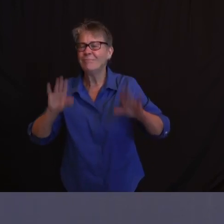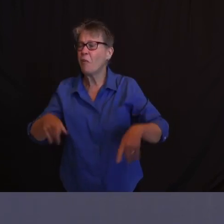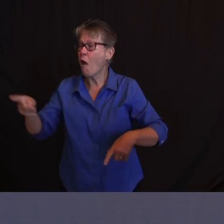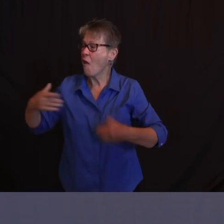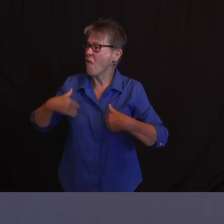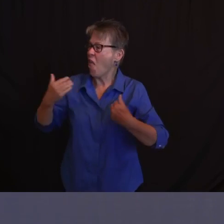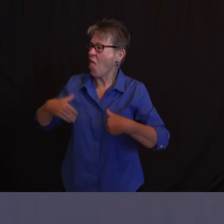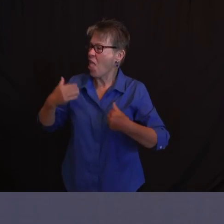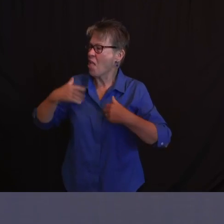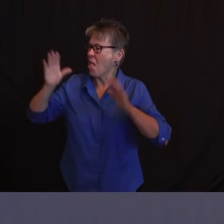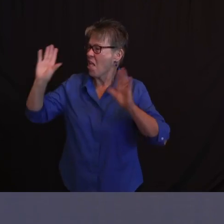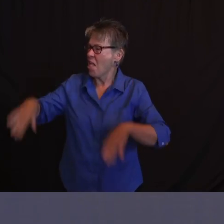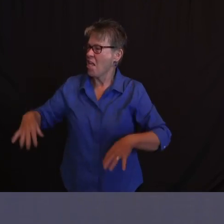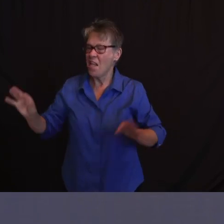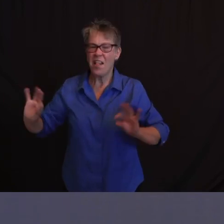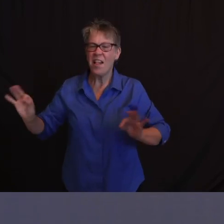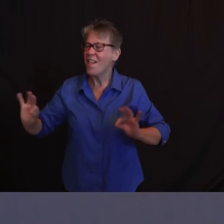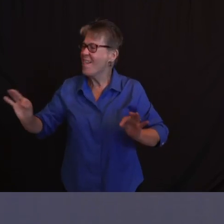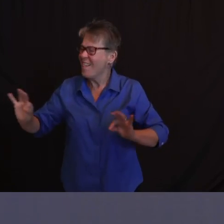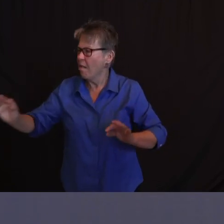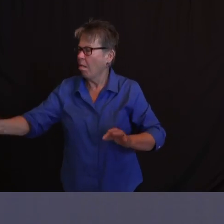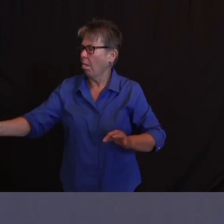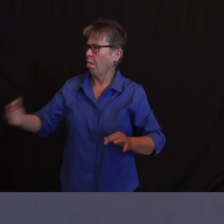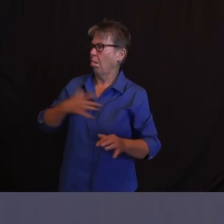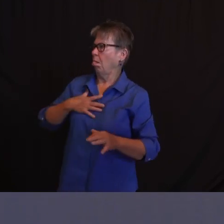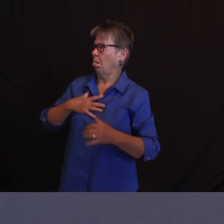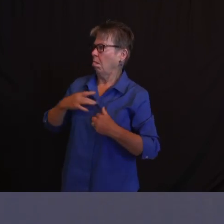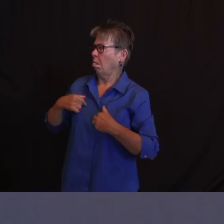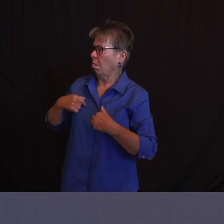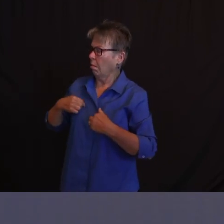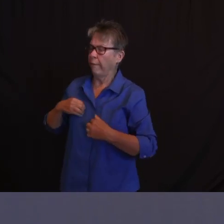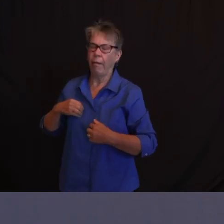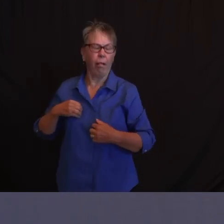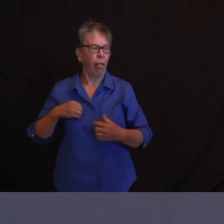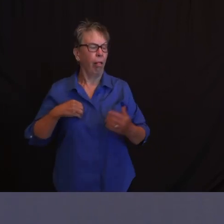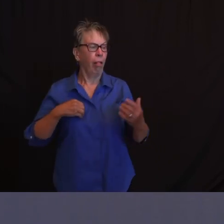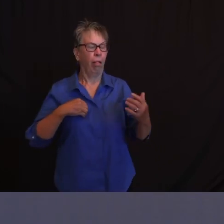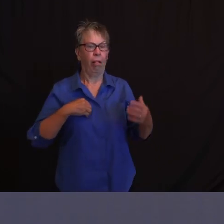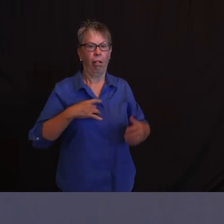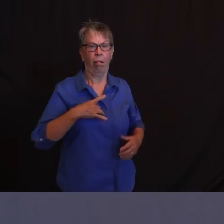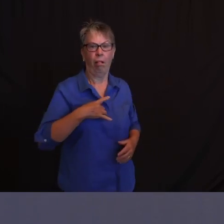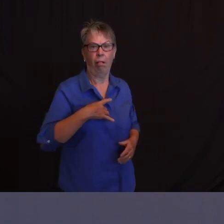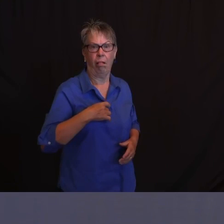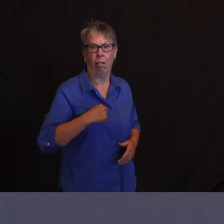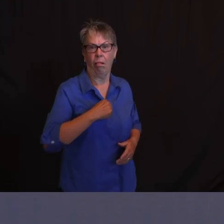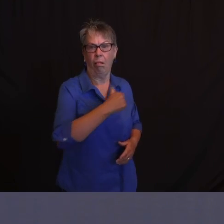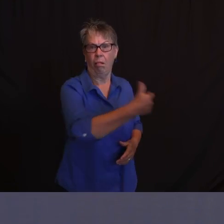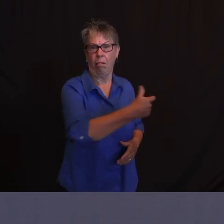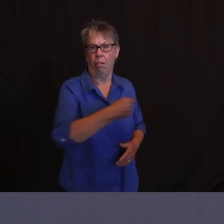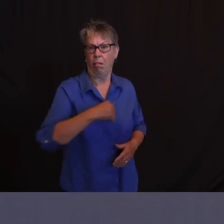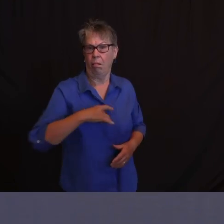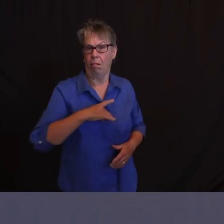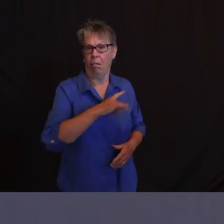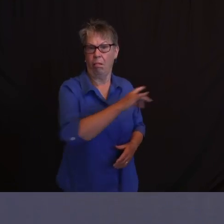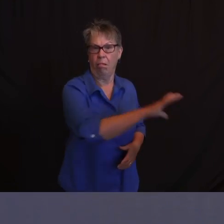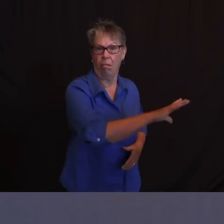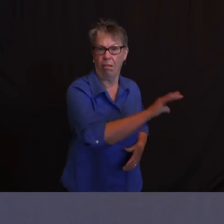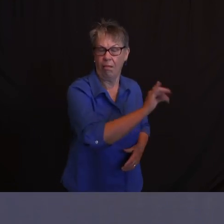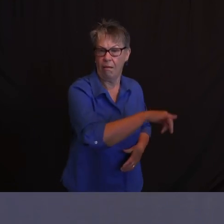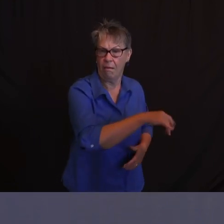be more at risk. So keep up the great, extraordinary work. We're all in this